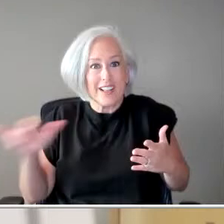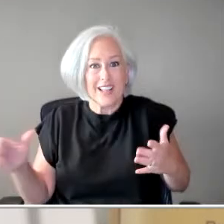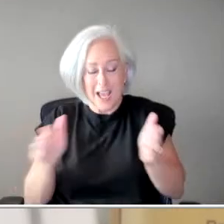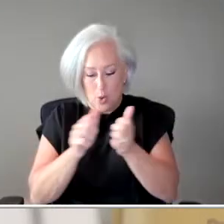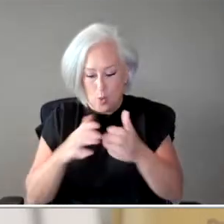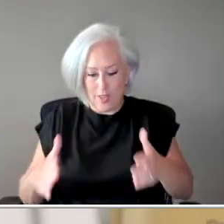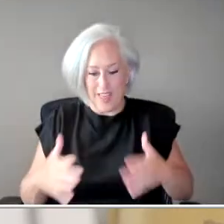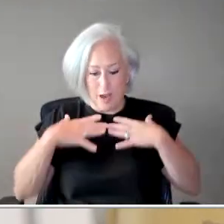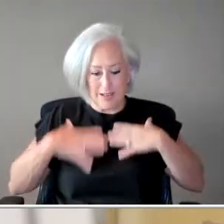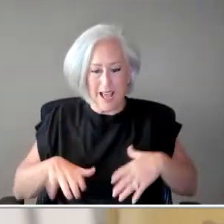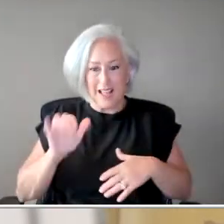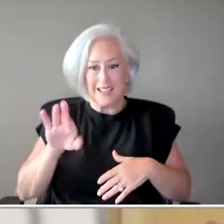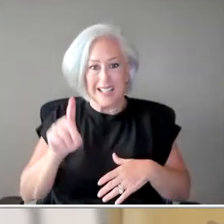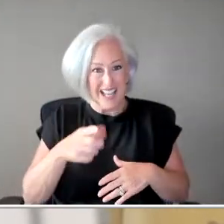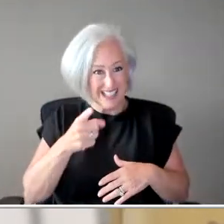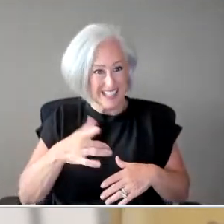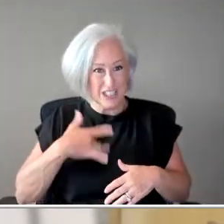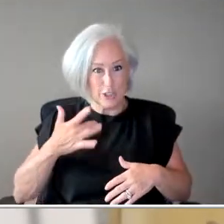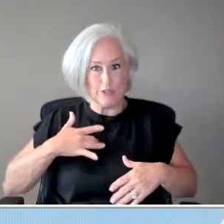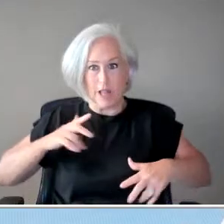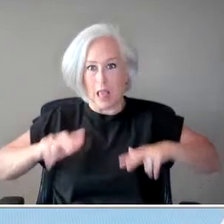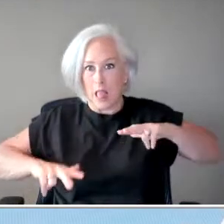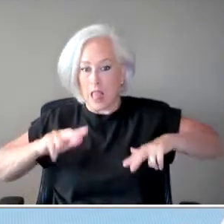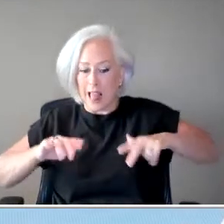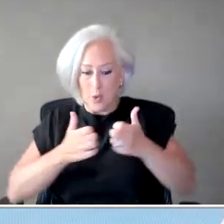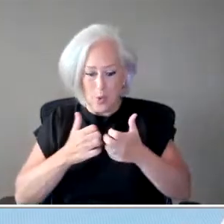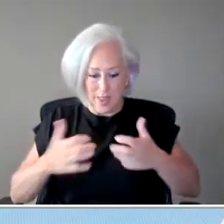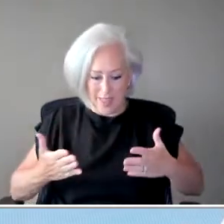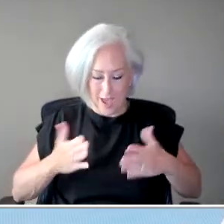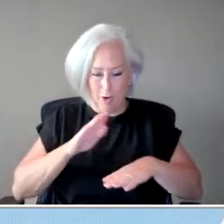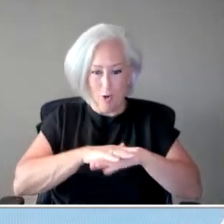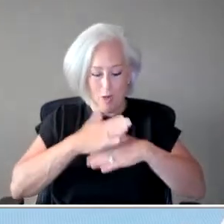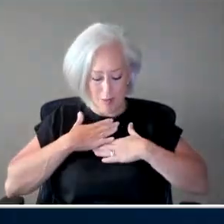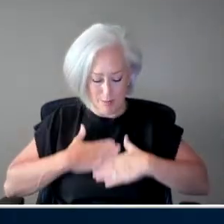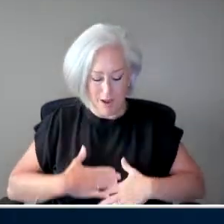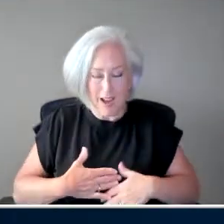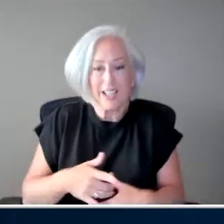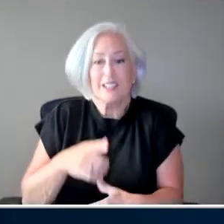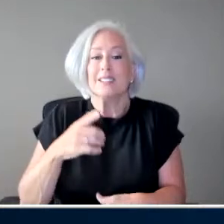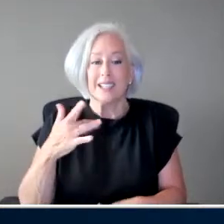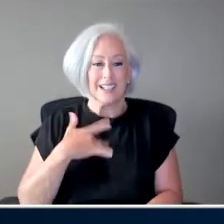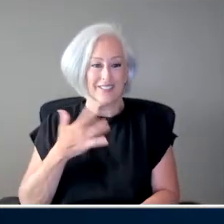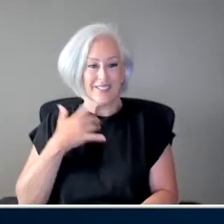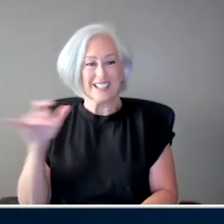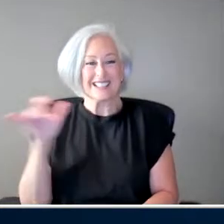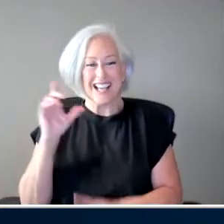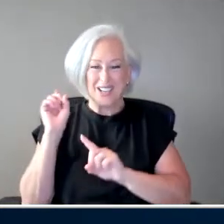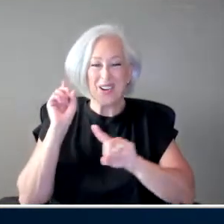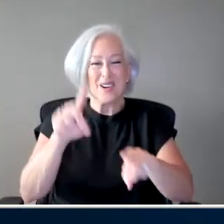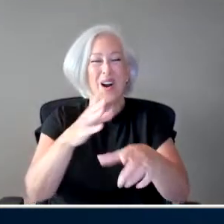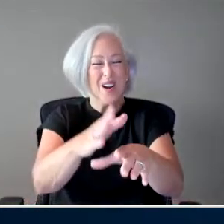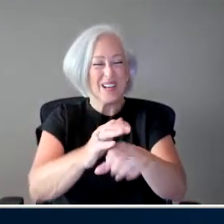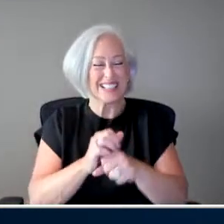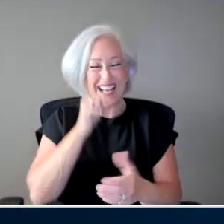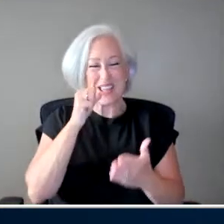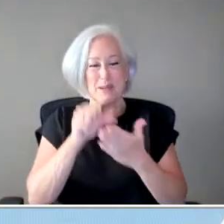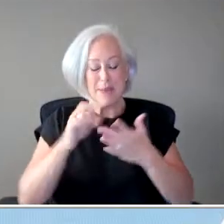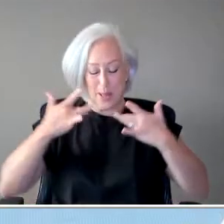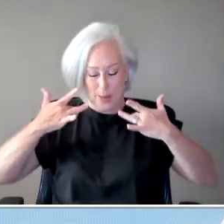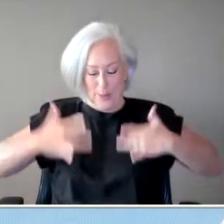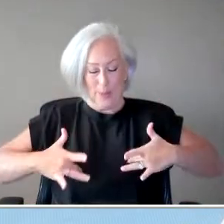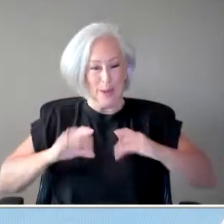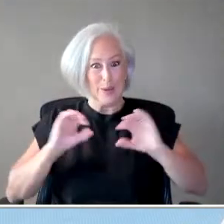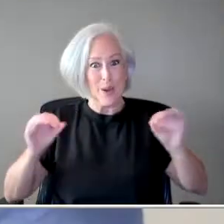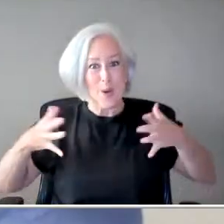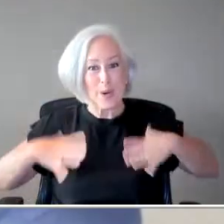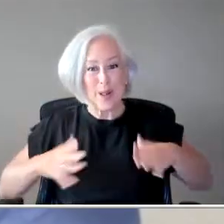you're like kind of out there. Well, it takes some getting used to. You feel like you're going out to get the mail naked. Yeah, that's a good way to say it. Please don't.